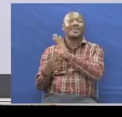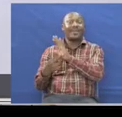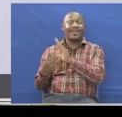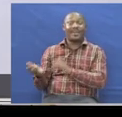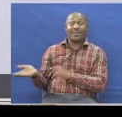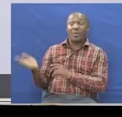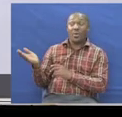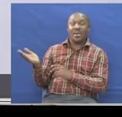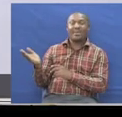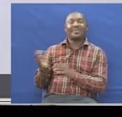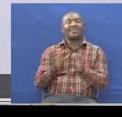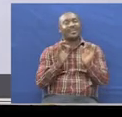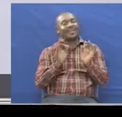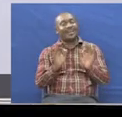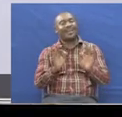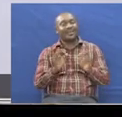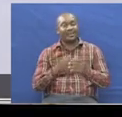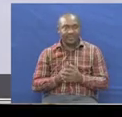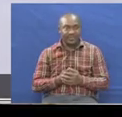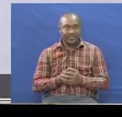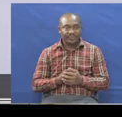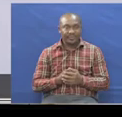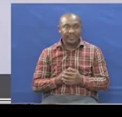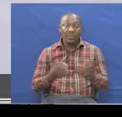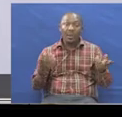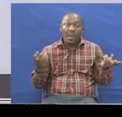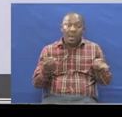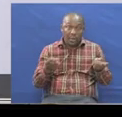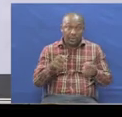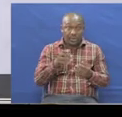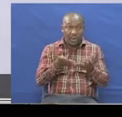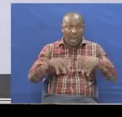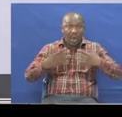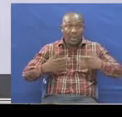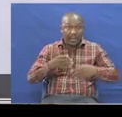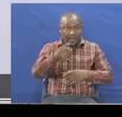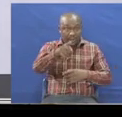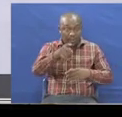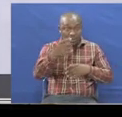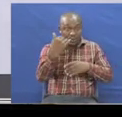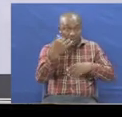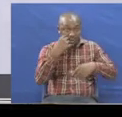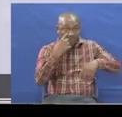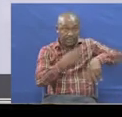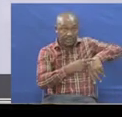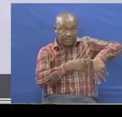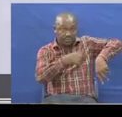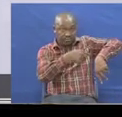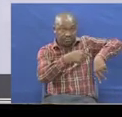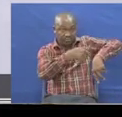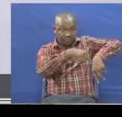is 7 in the morning. Nice. Also, I would like you to tell me, what do you see on